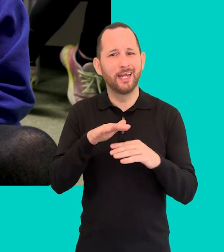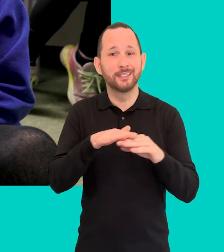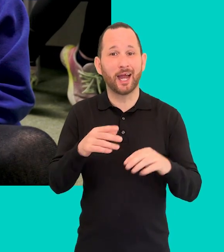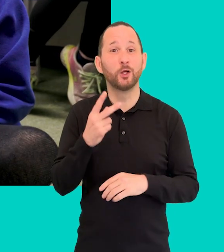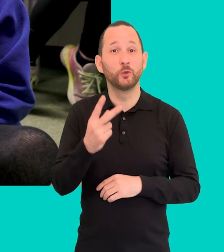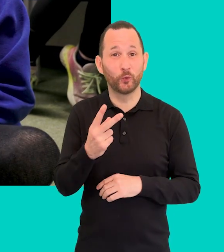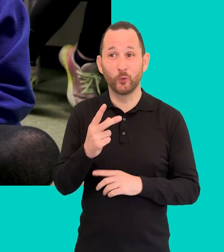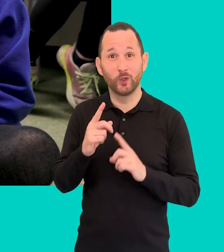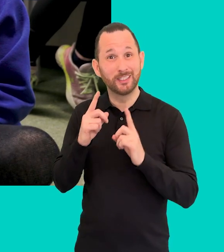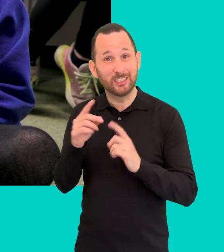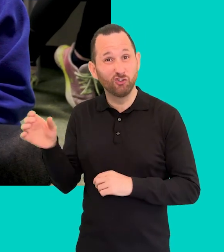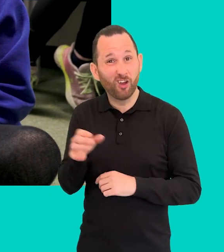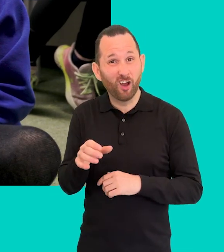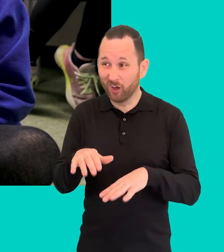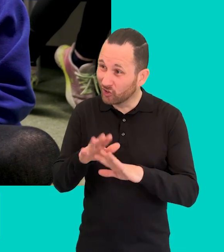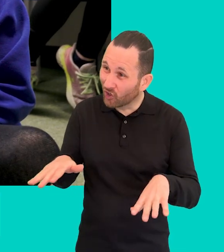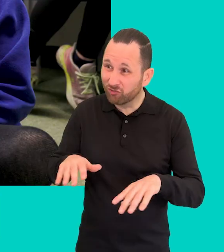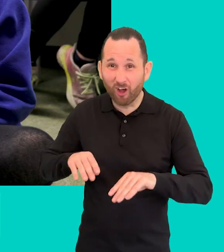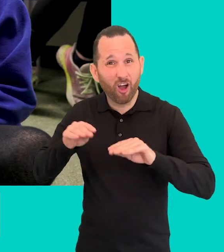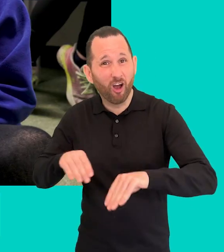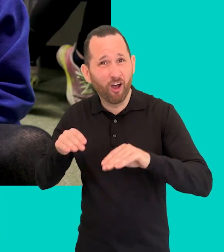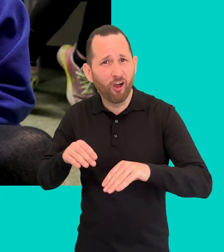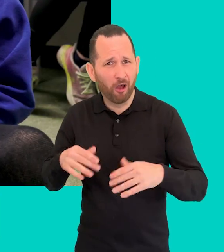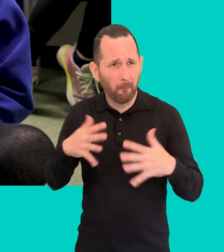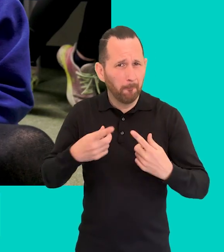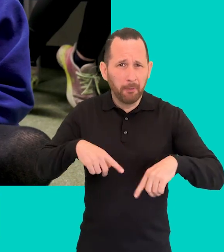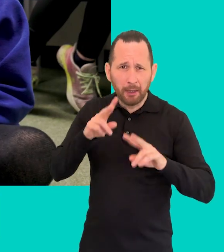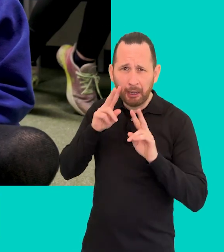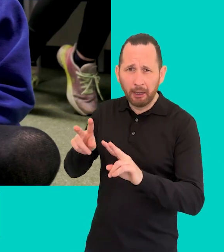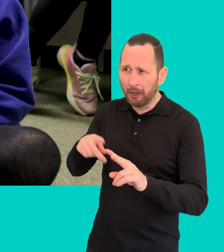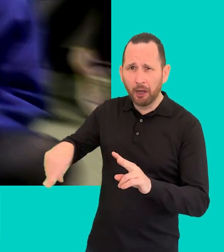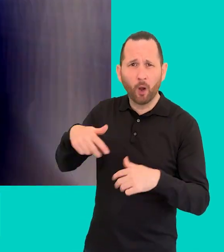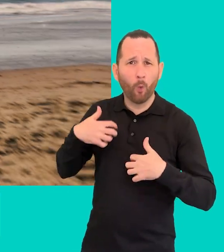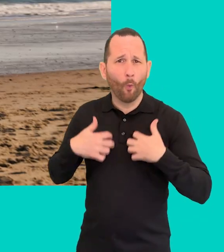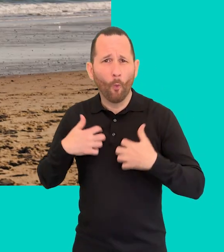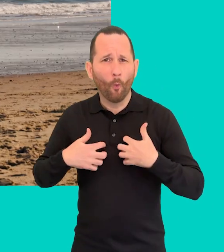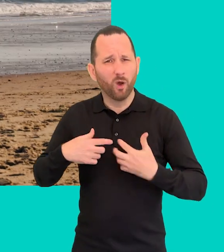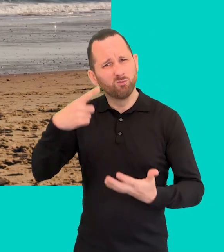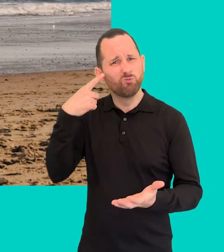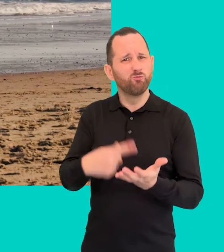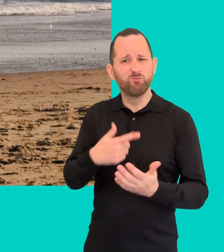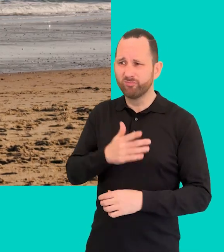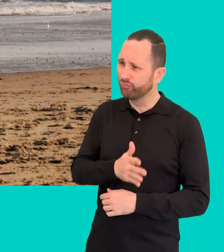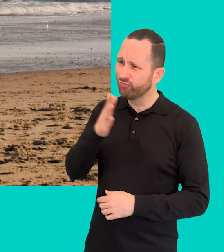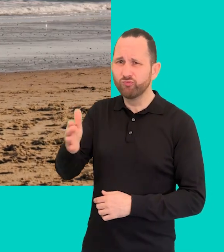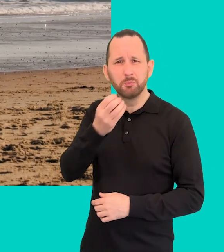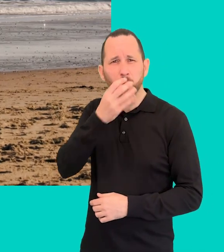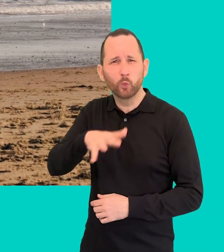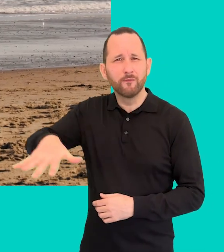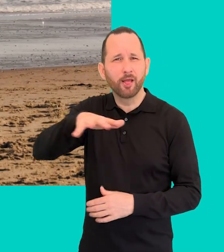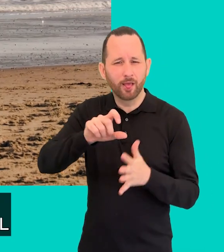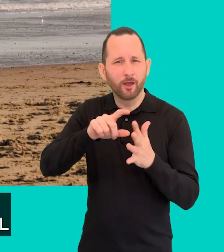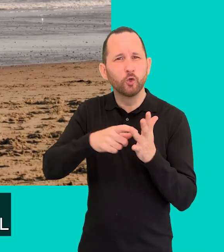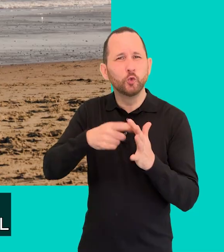delivering BSL within the teaching staff. We've been hearing such great things about how the children are enjoying it that I decided to visit the beautiful Dorset